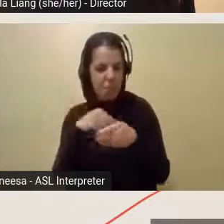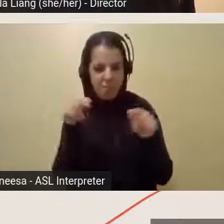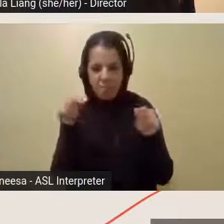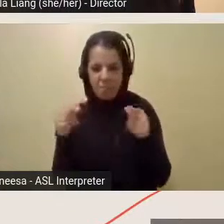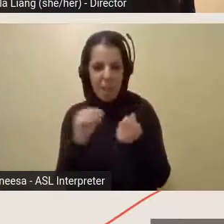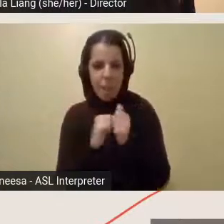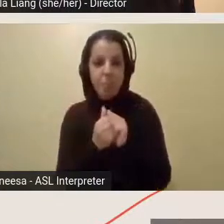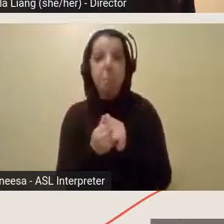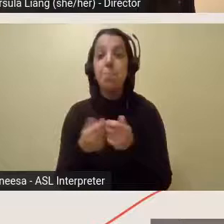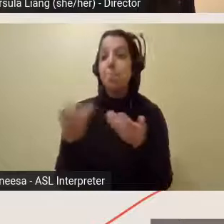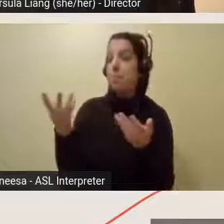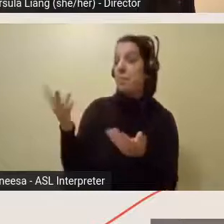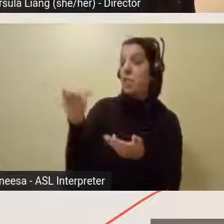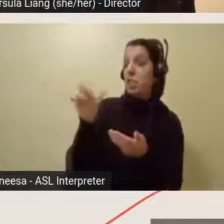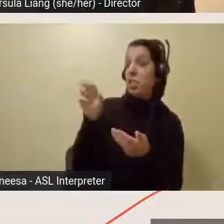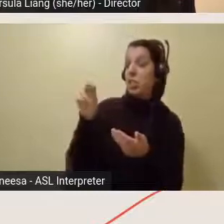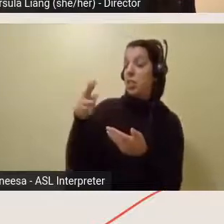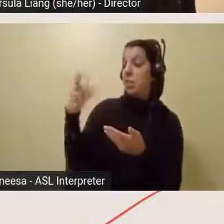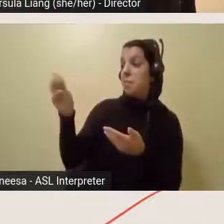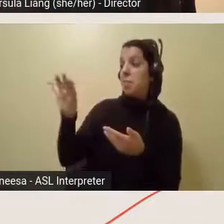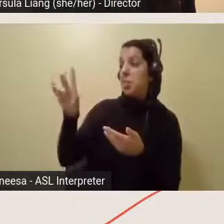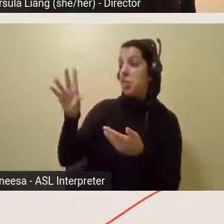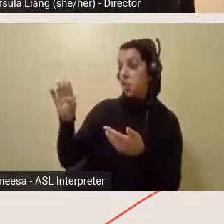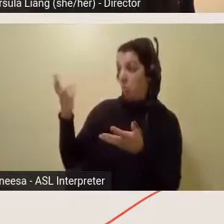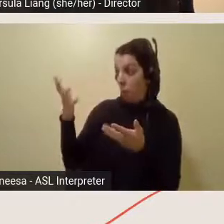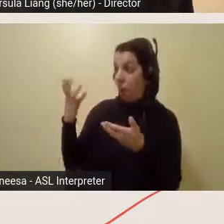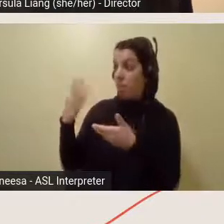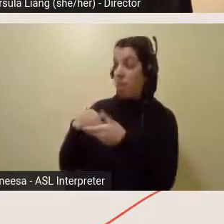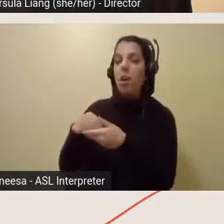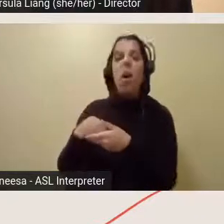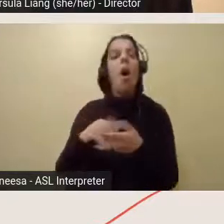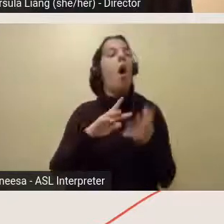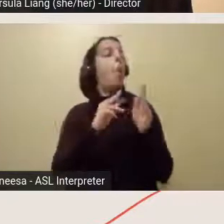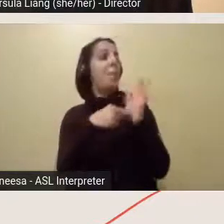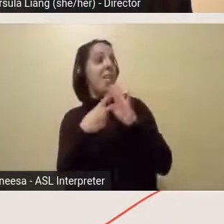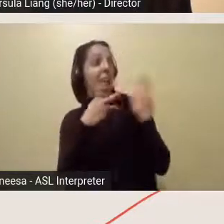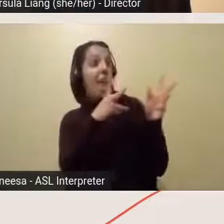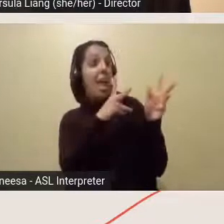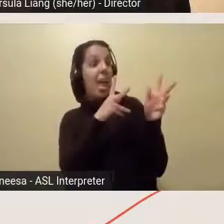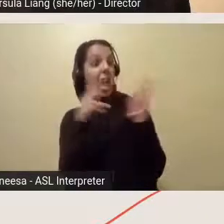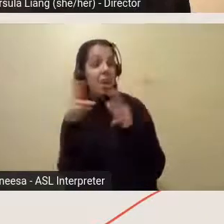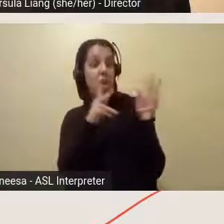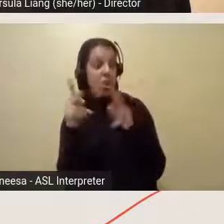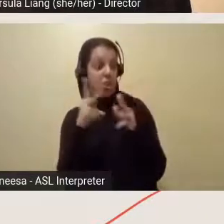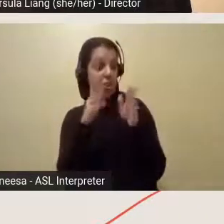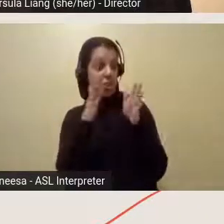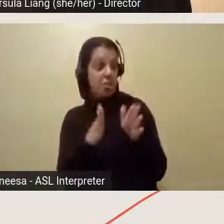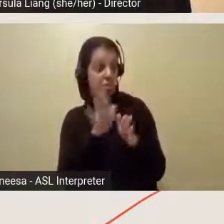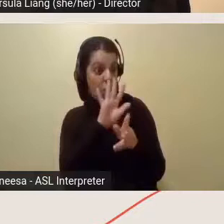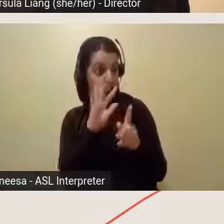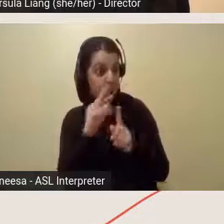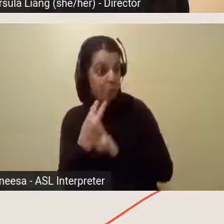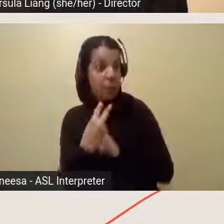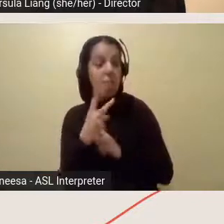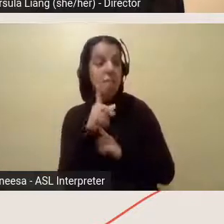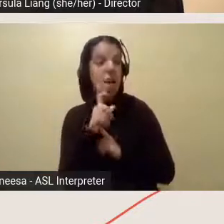Jason and Michelle, you want to take that? Oh, from the edit, from the editorial perspective, yeah.